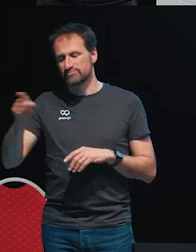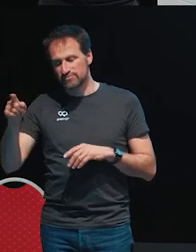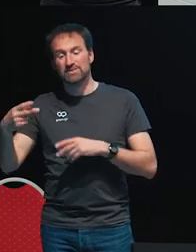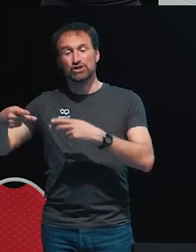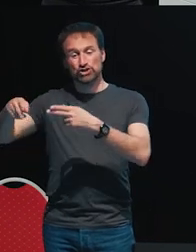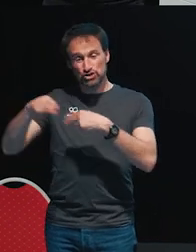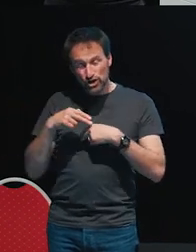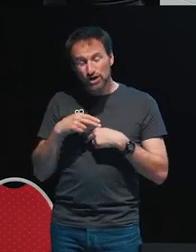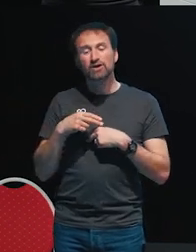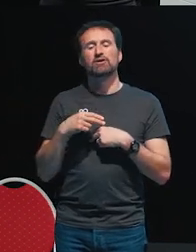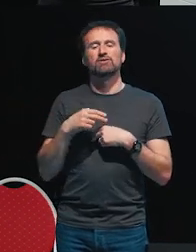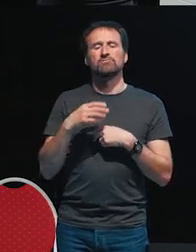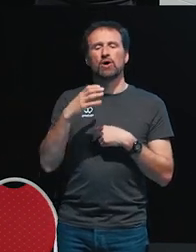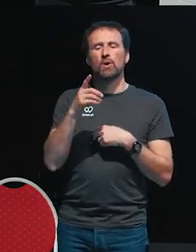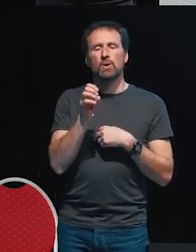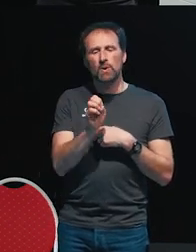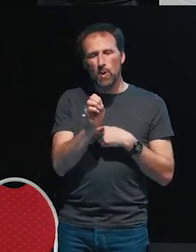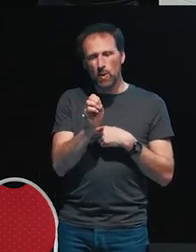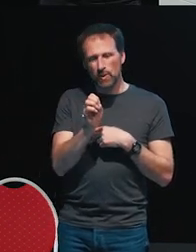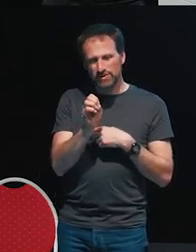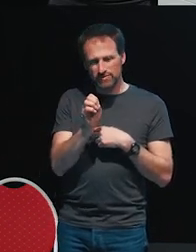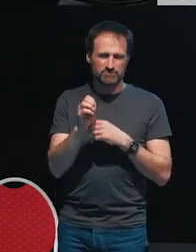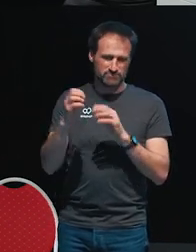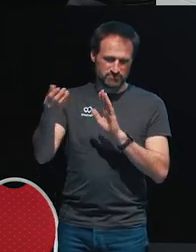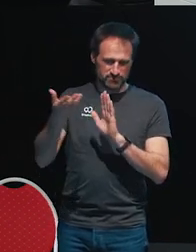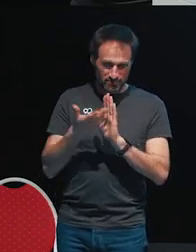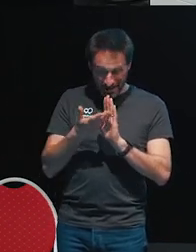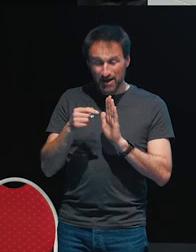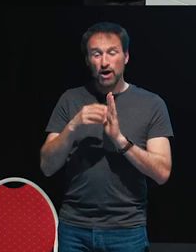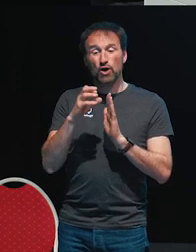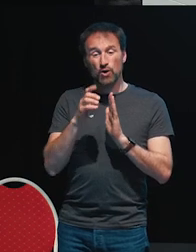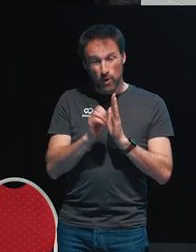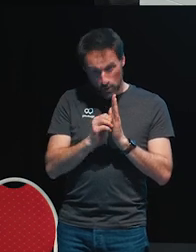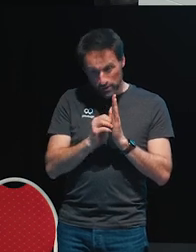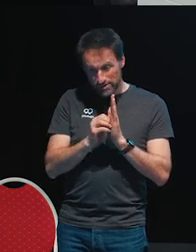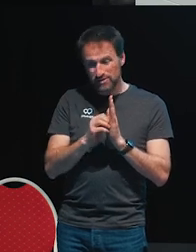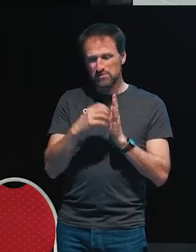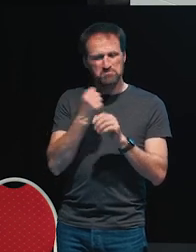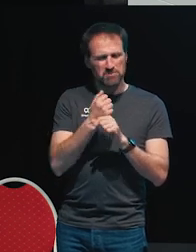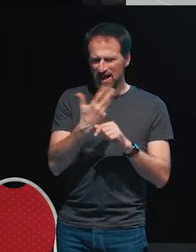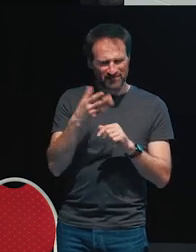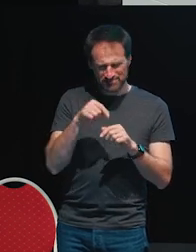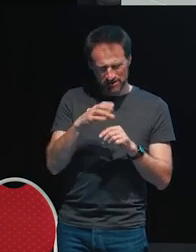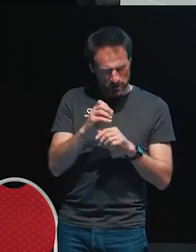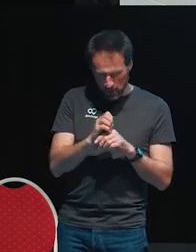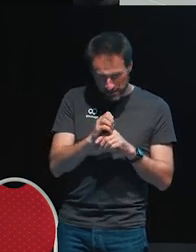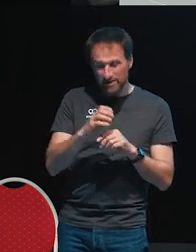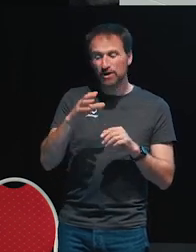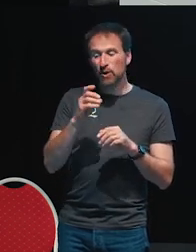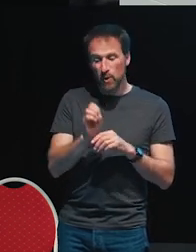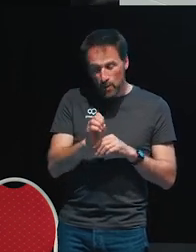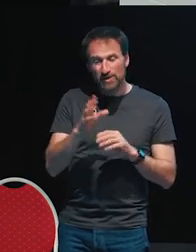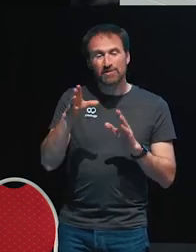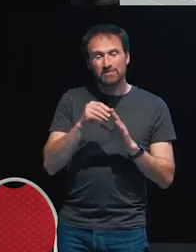return do something with this code challenge, and will return a code. You take that code, do something with it, and then send that code together with a